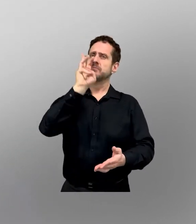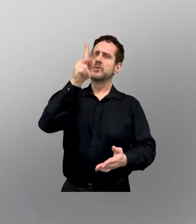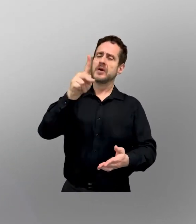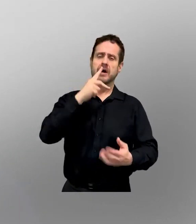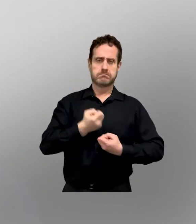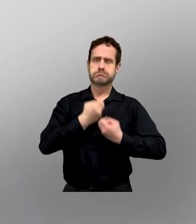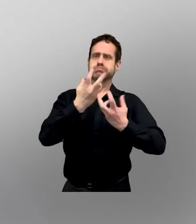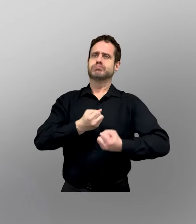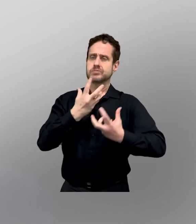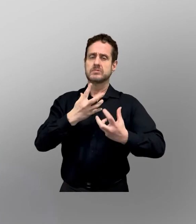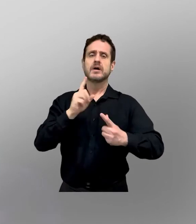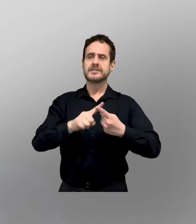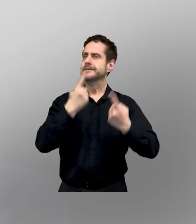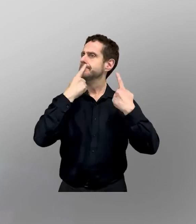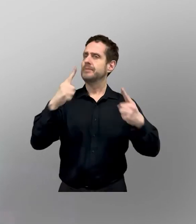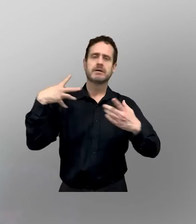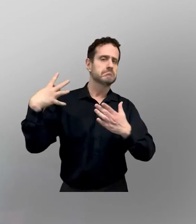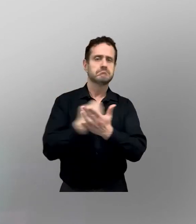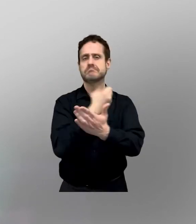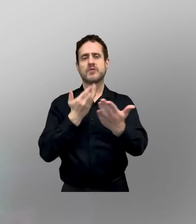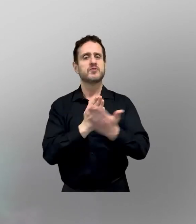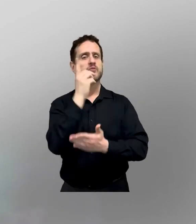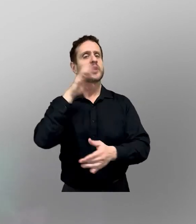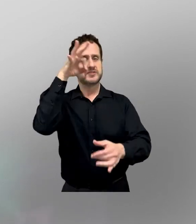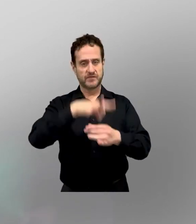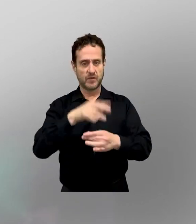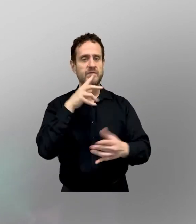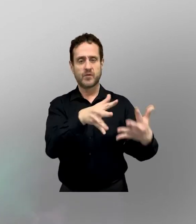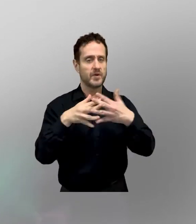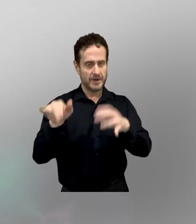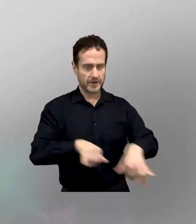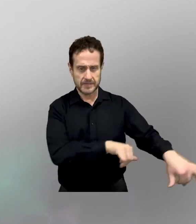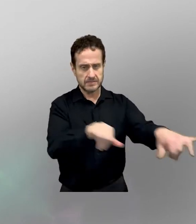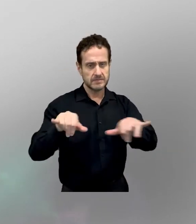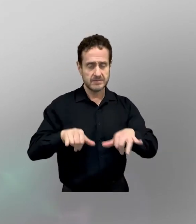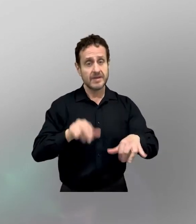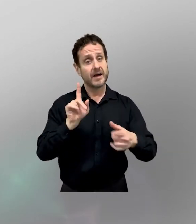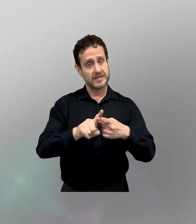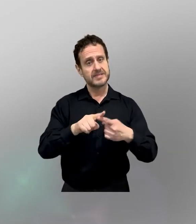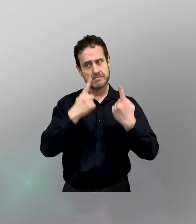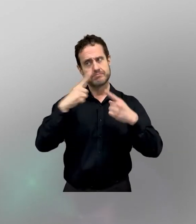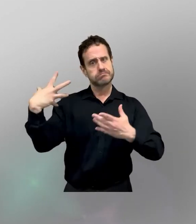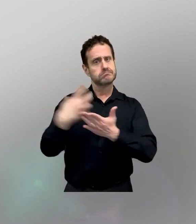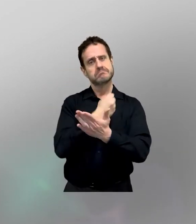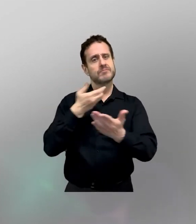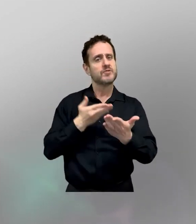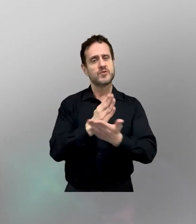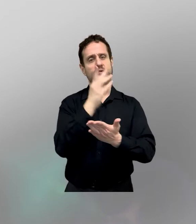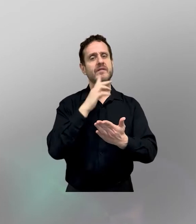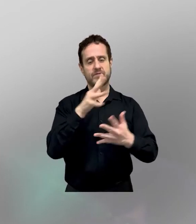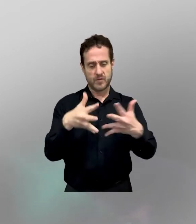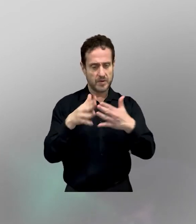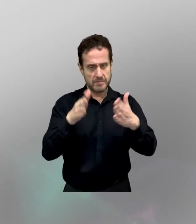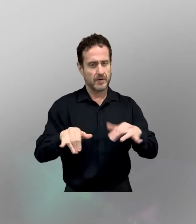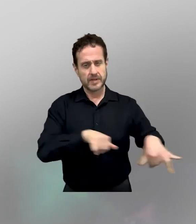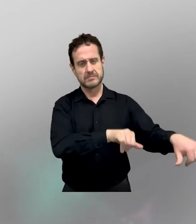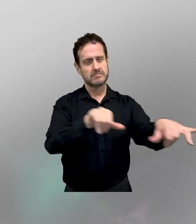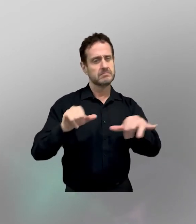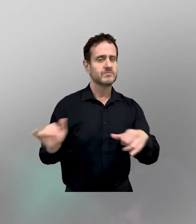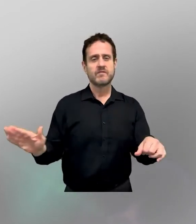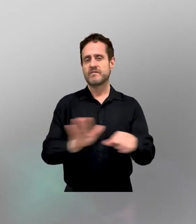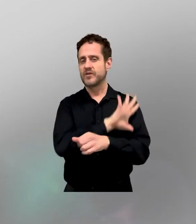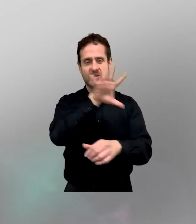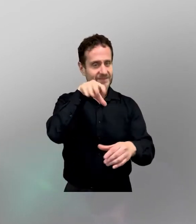spoke out until they secured the right to vote for every American, until they secured the right for every